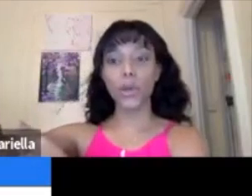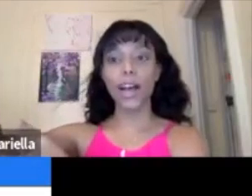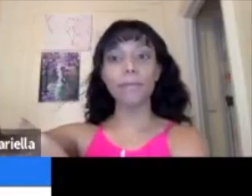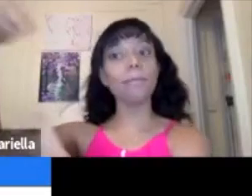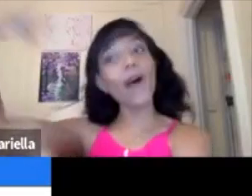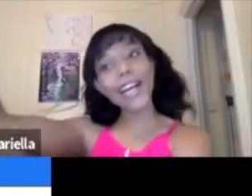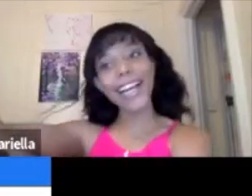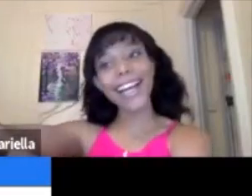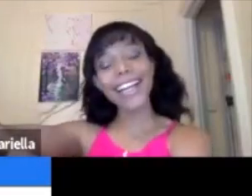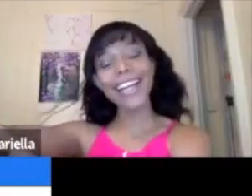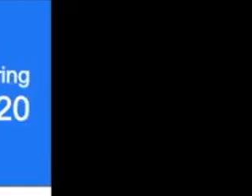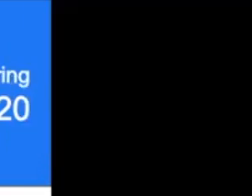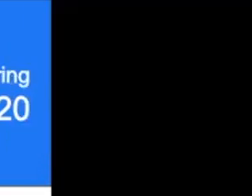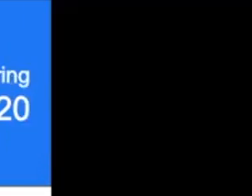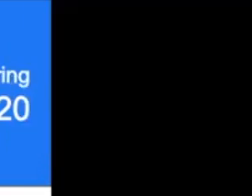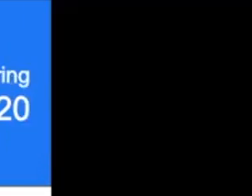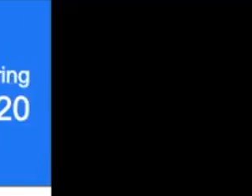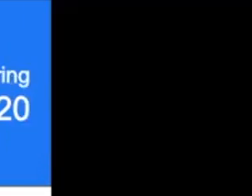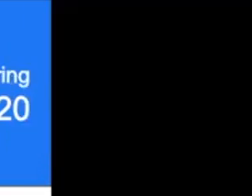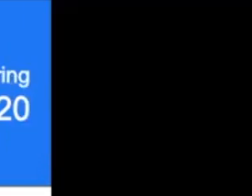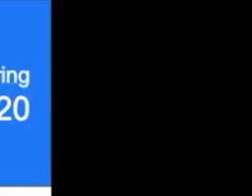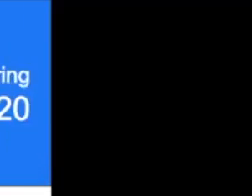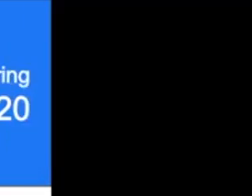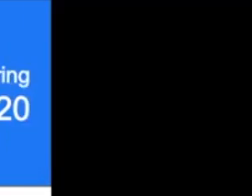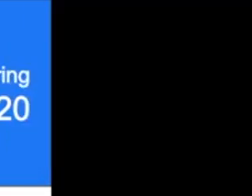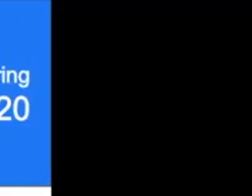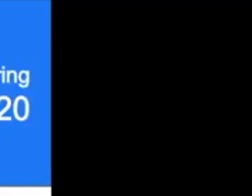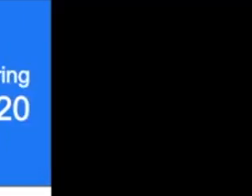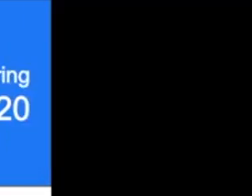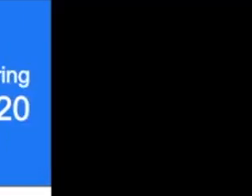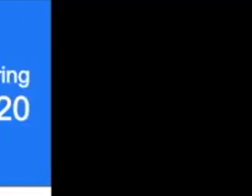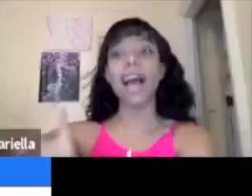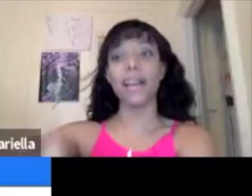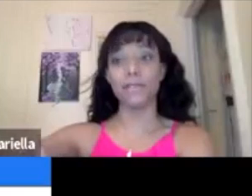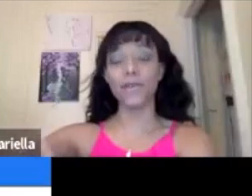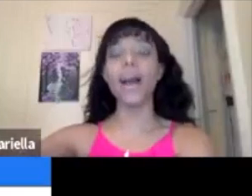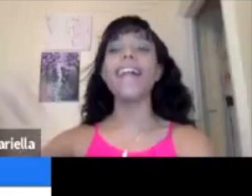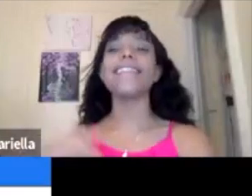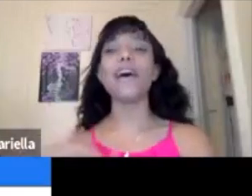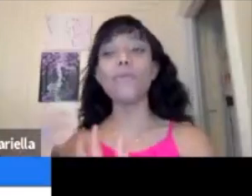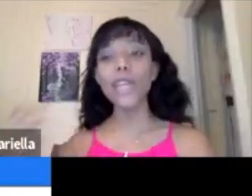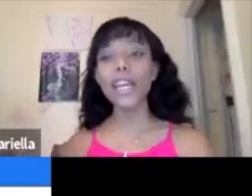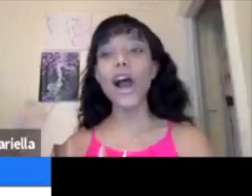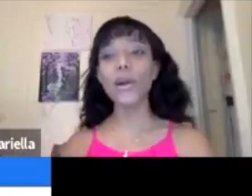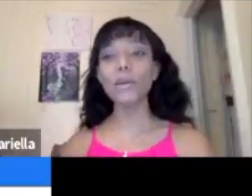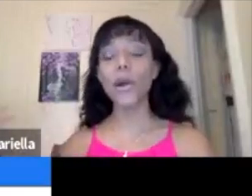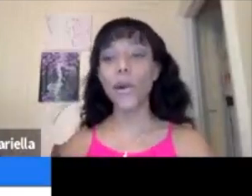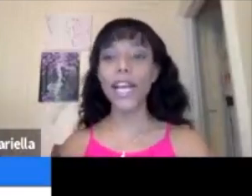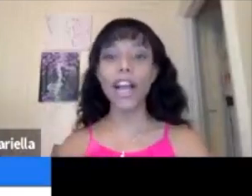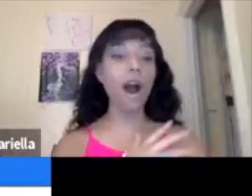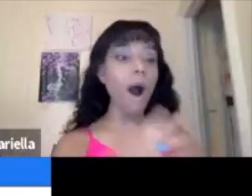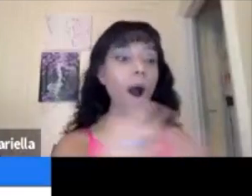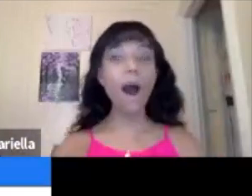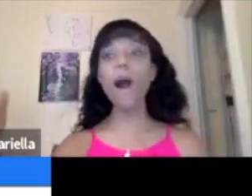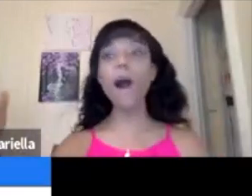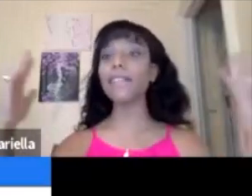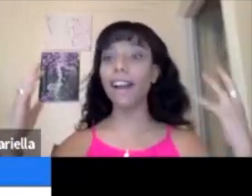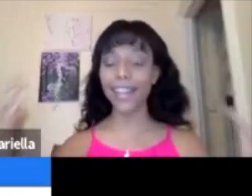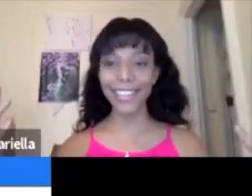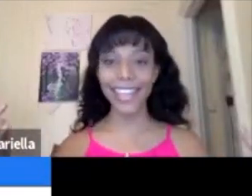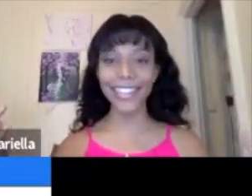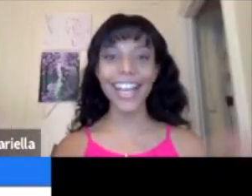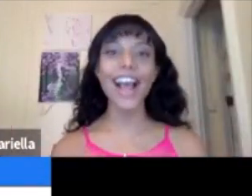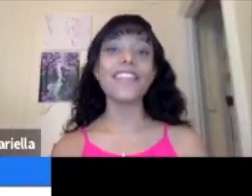to market this conference in the future. So just be mindful that we are recording all